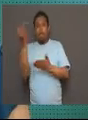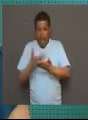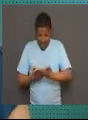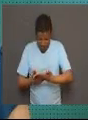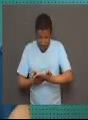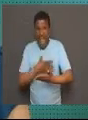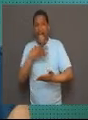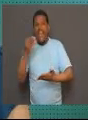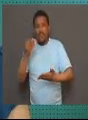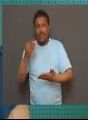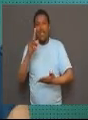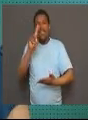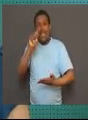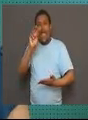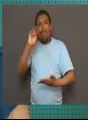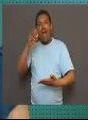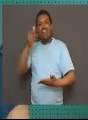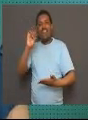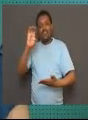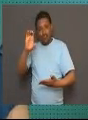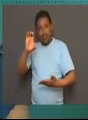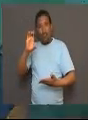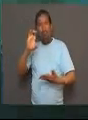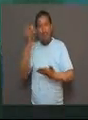and thematic maps?